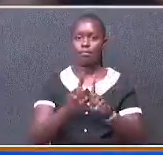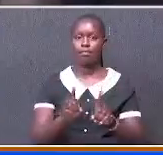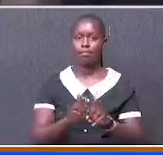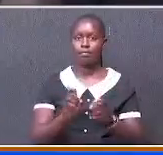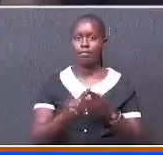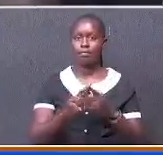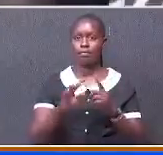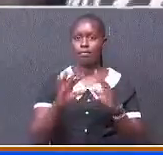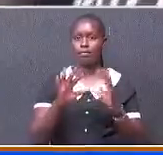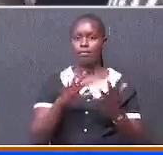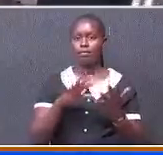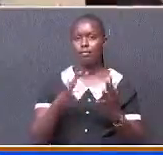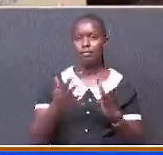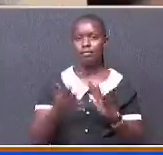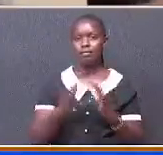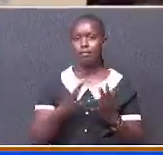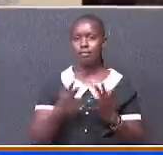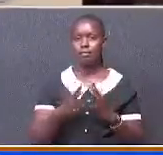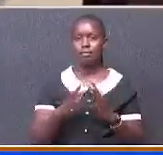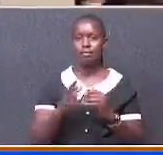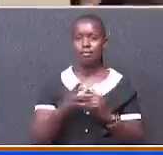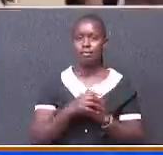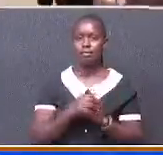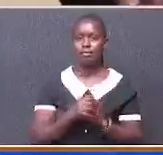imekuaje? Kwa wote